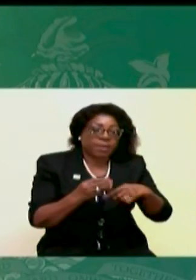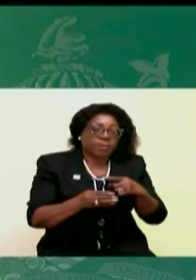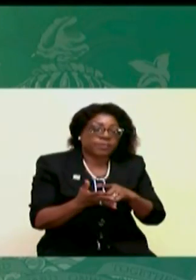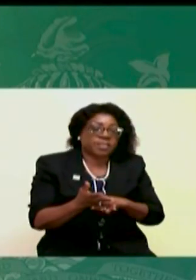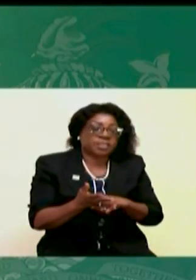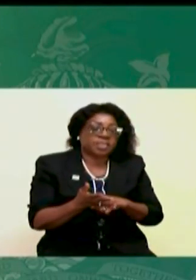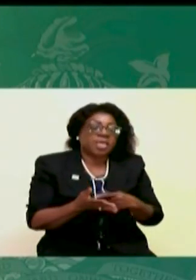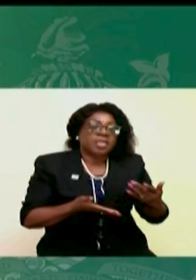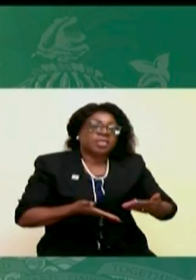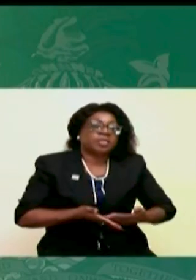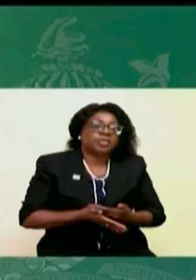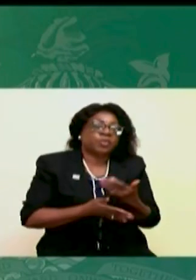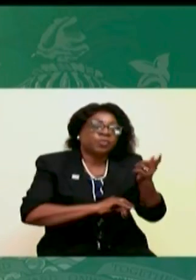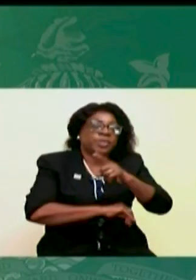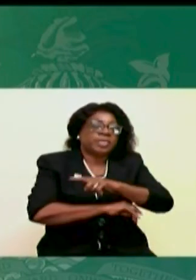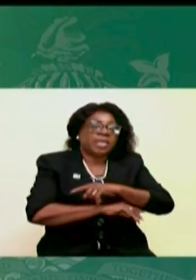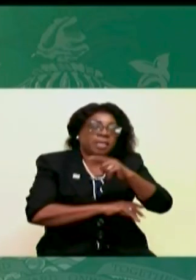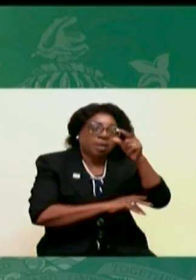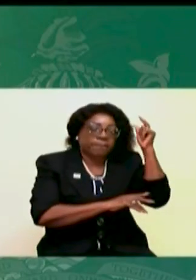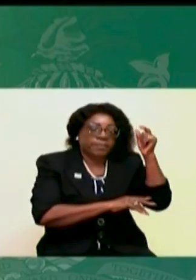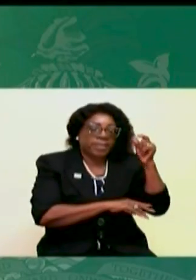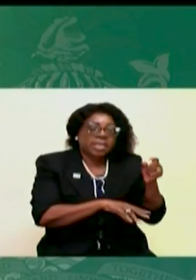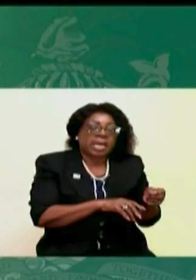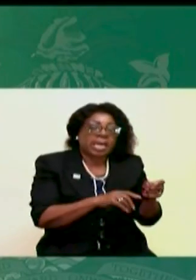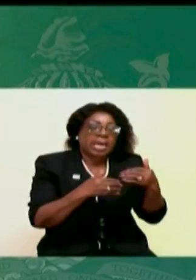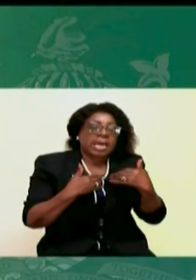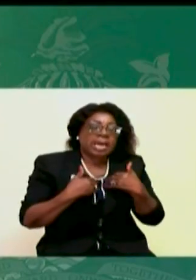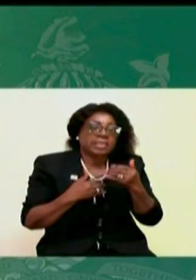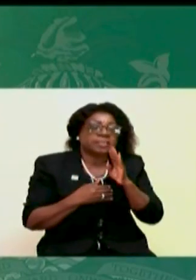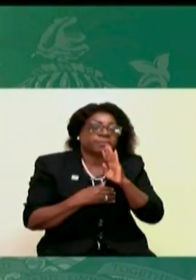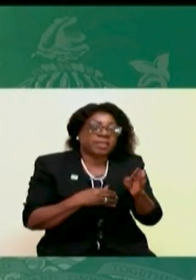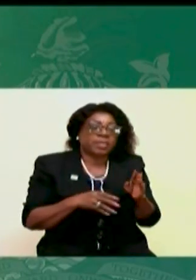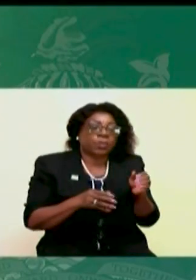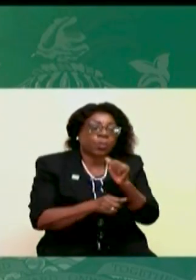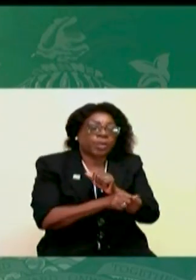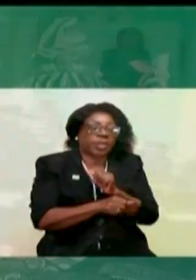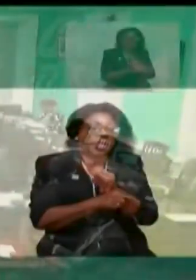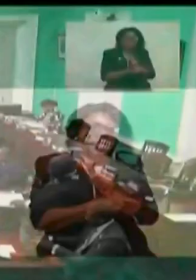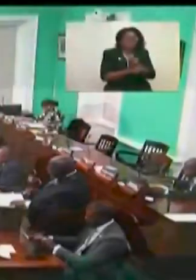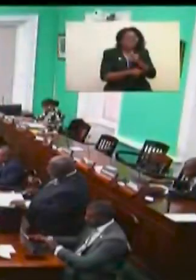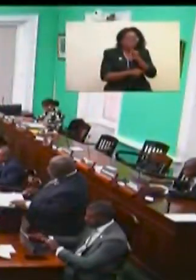New Day government, Madam Speaker, has been working, not talking.